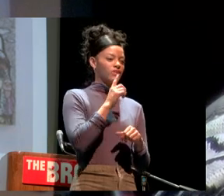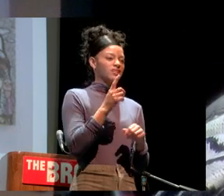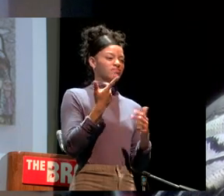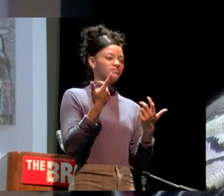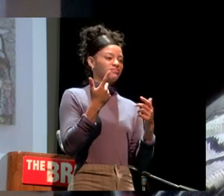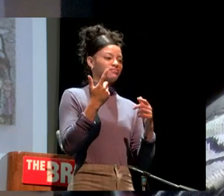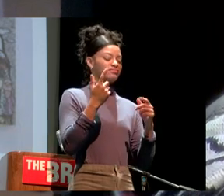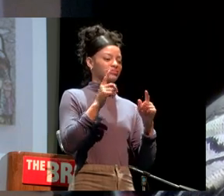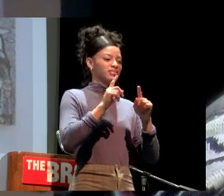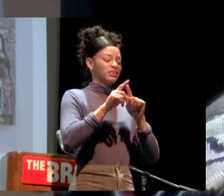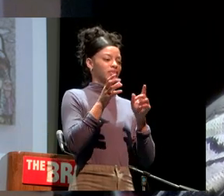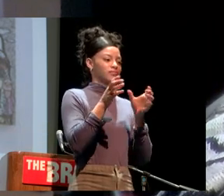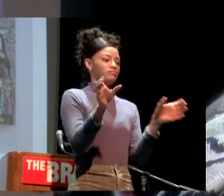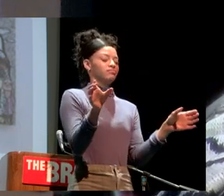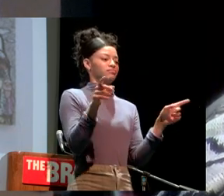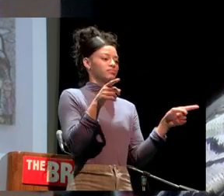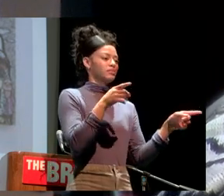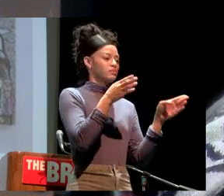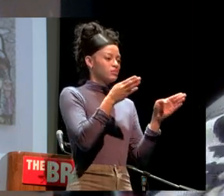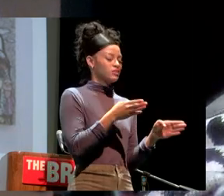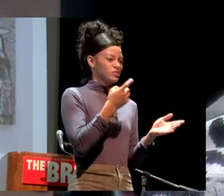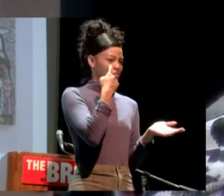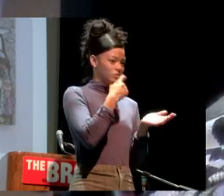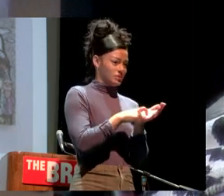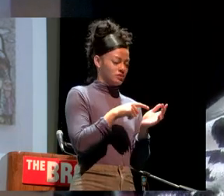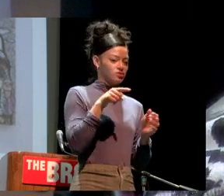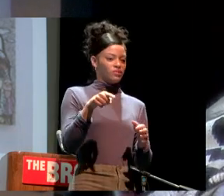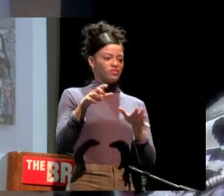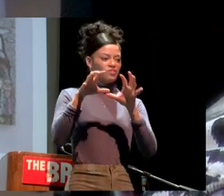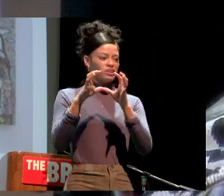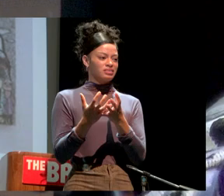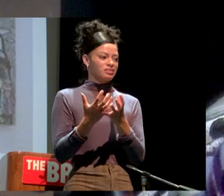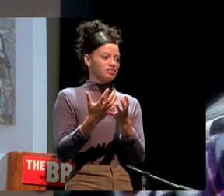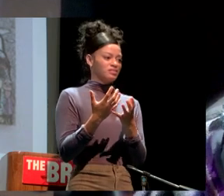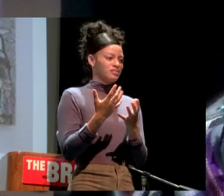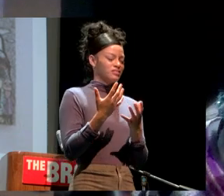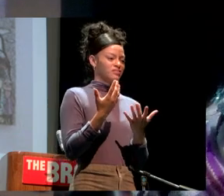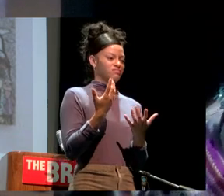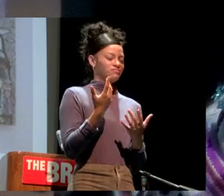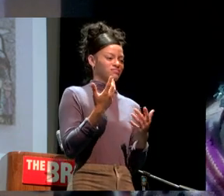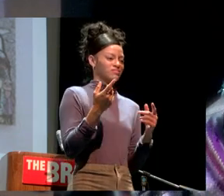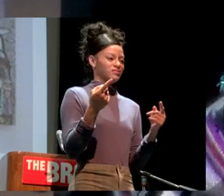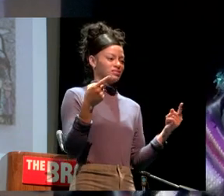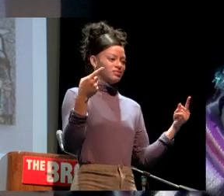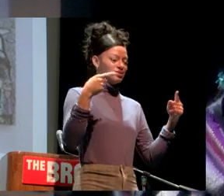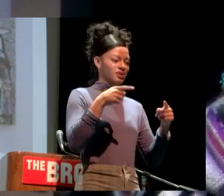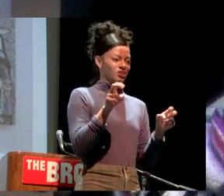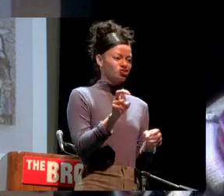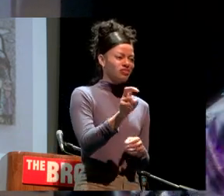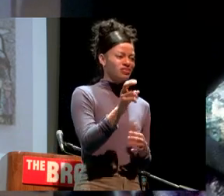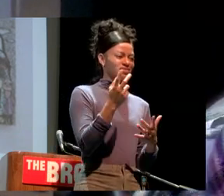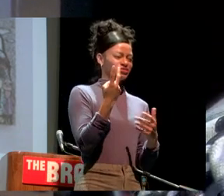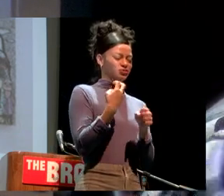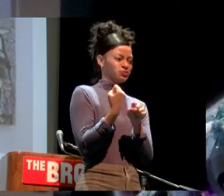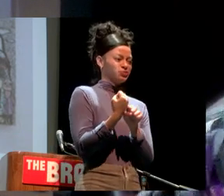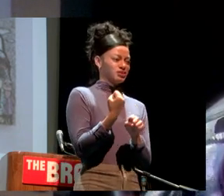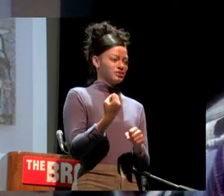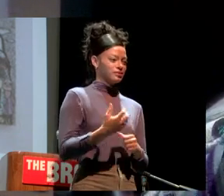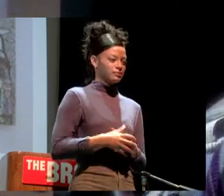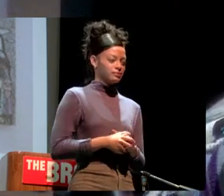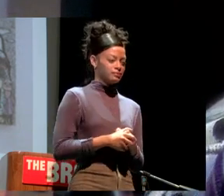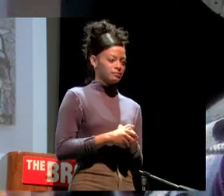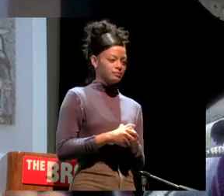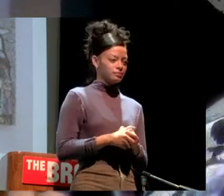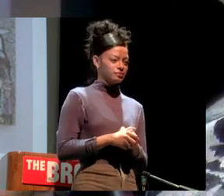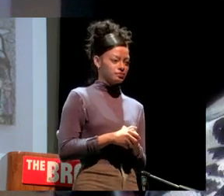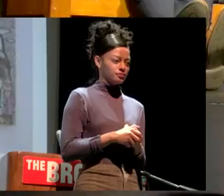is 2 years old. So kind of, you know, I am, you know, same level with